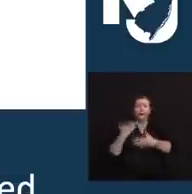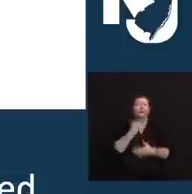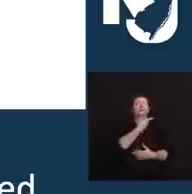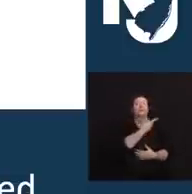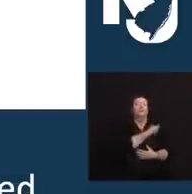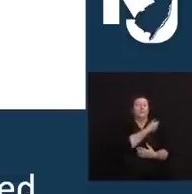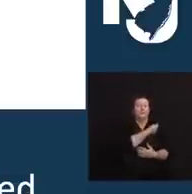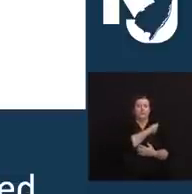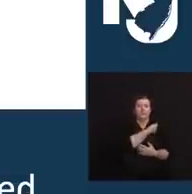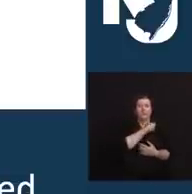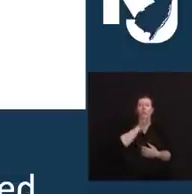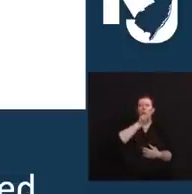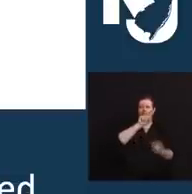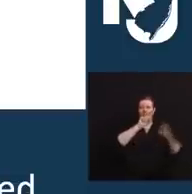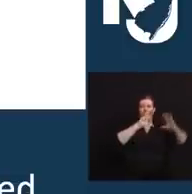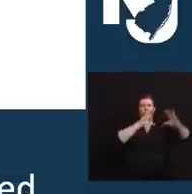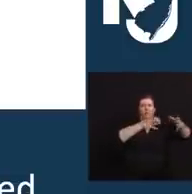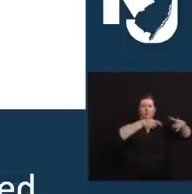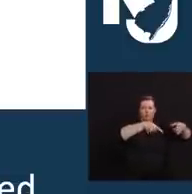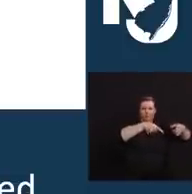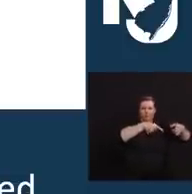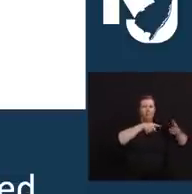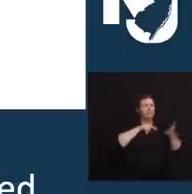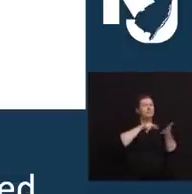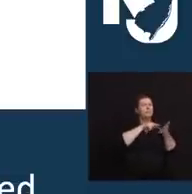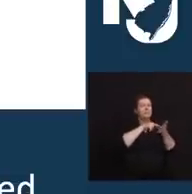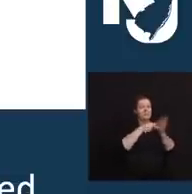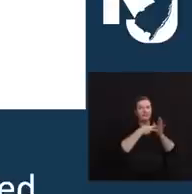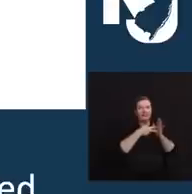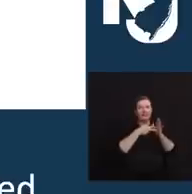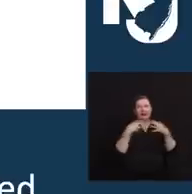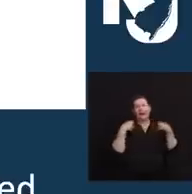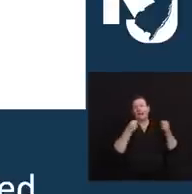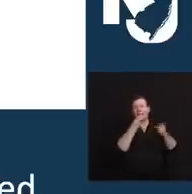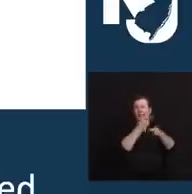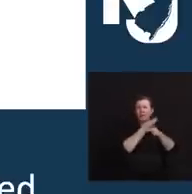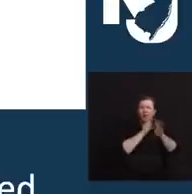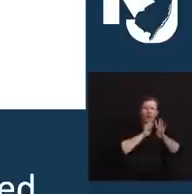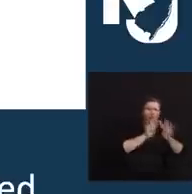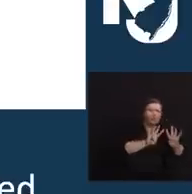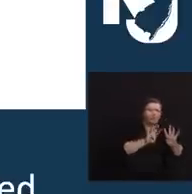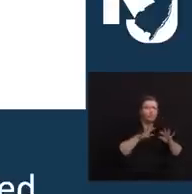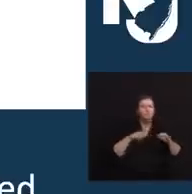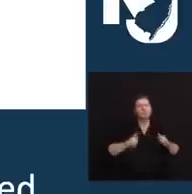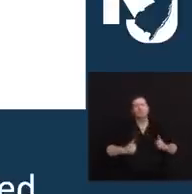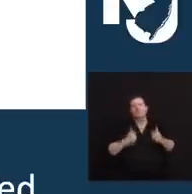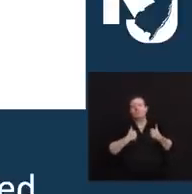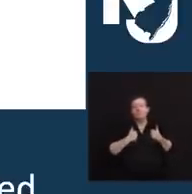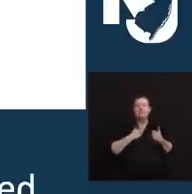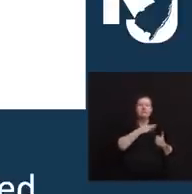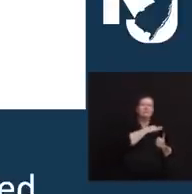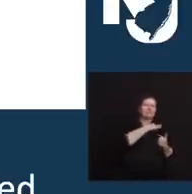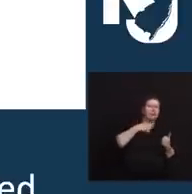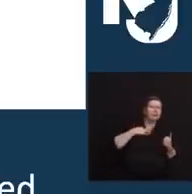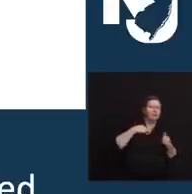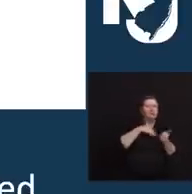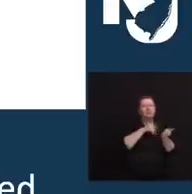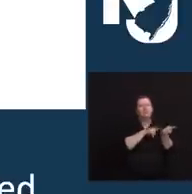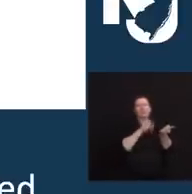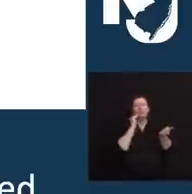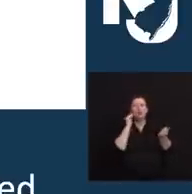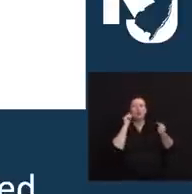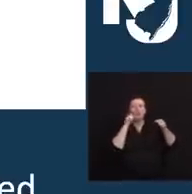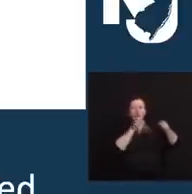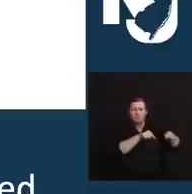category, which includes our frontline healthcare workers and residents and staff at our long-term care centers. But